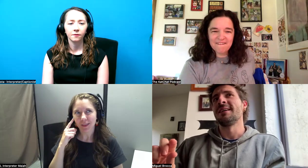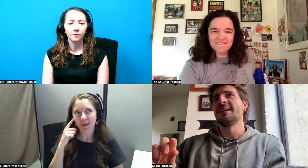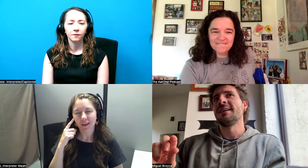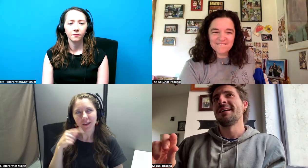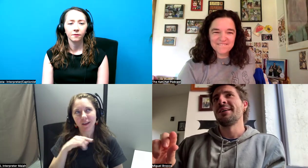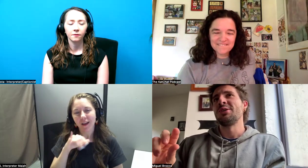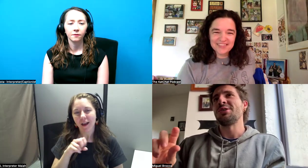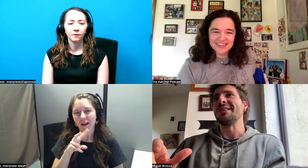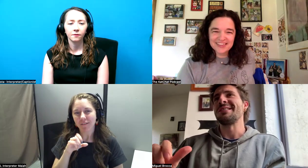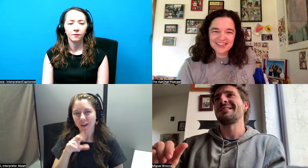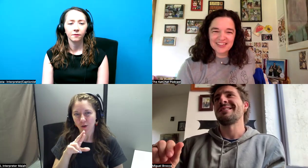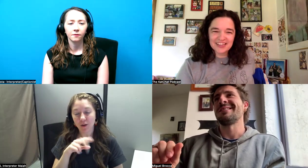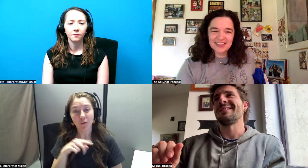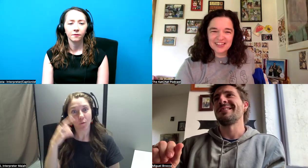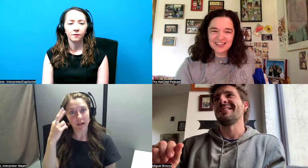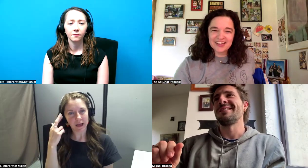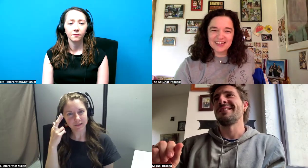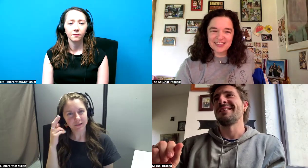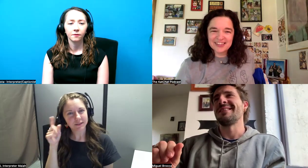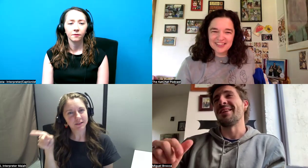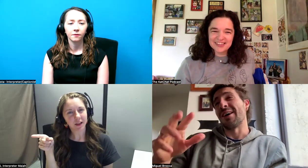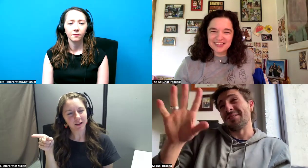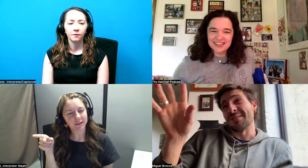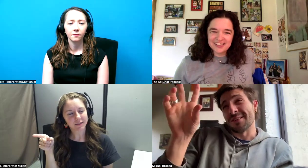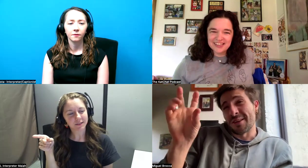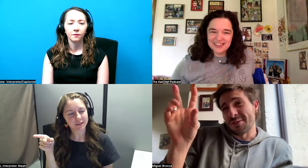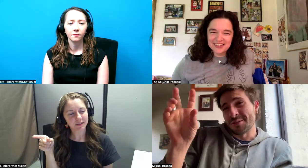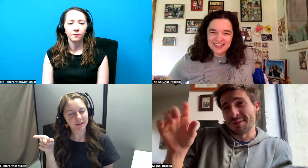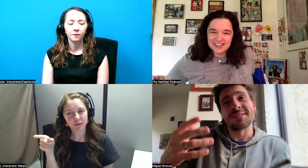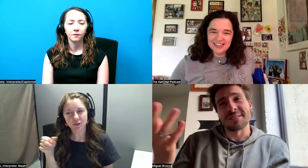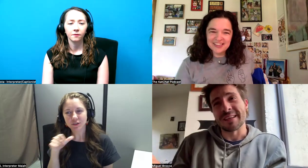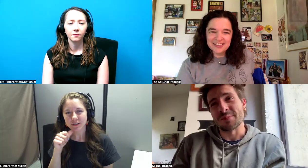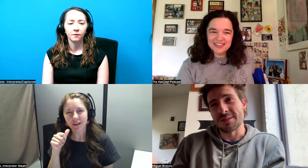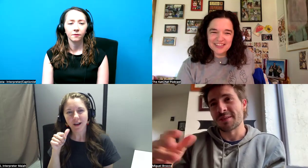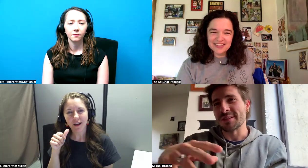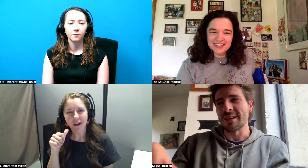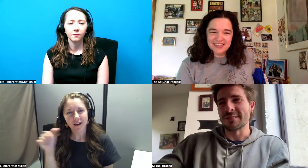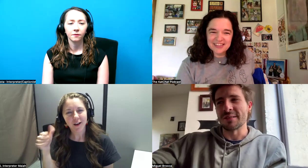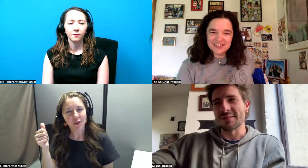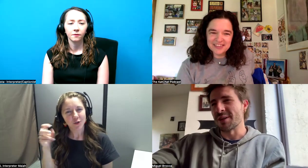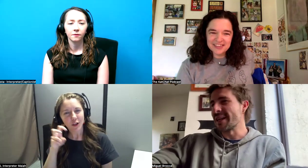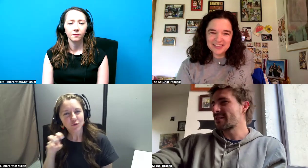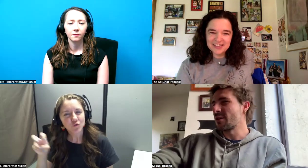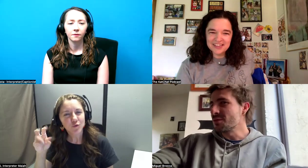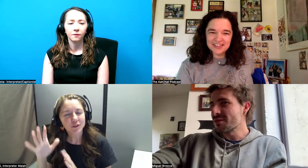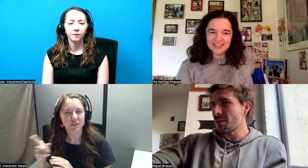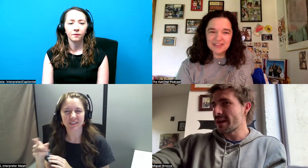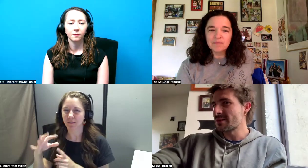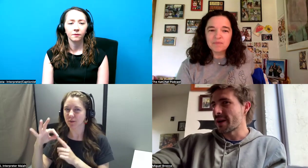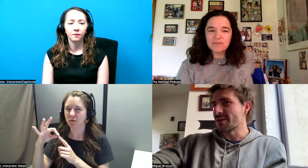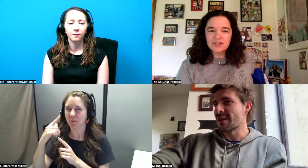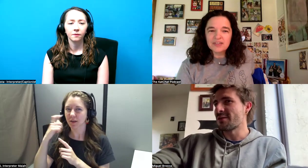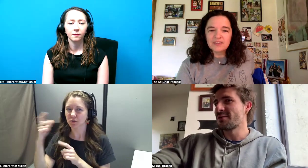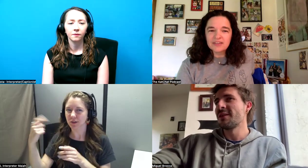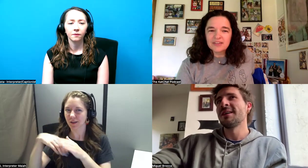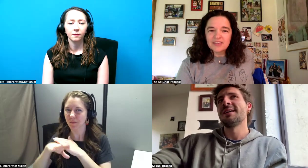that she's not just another tourist. She's like special because she got to this really exclusive place